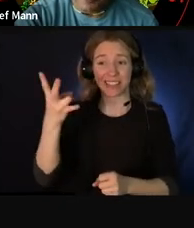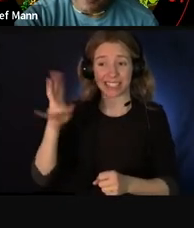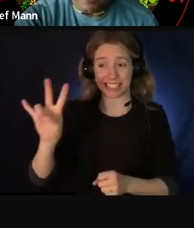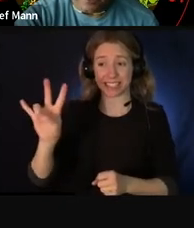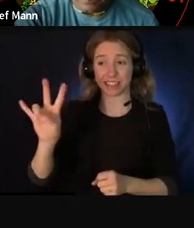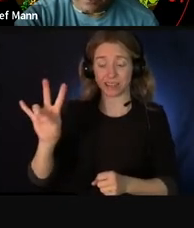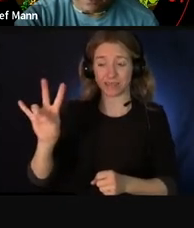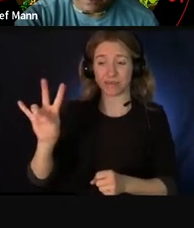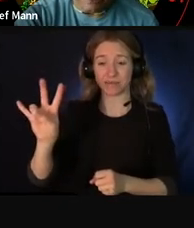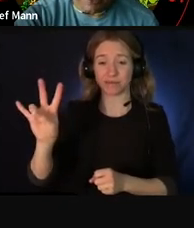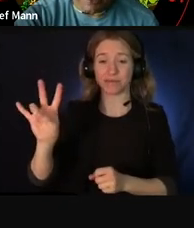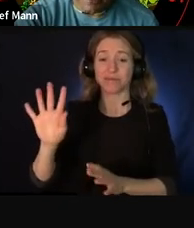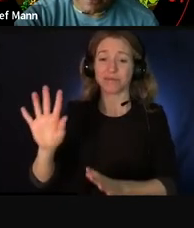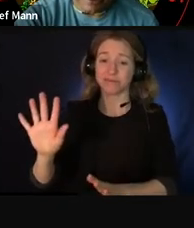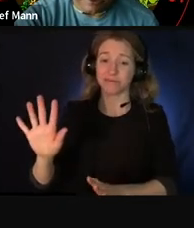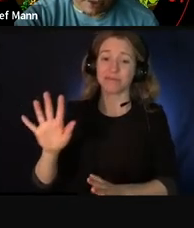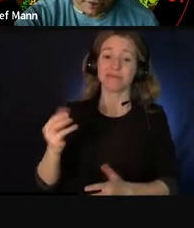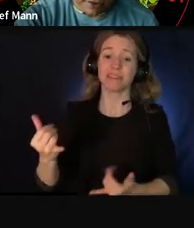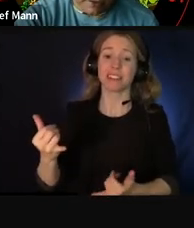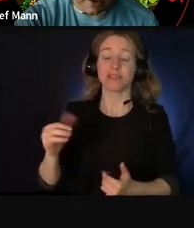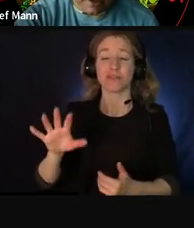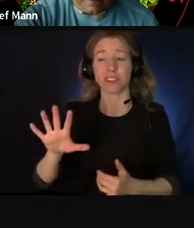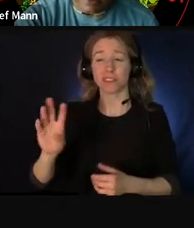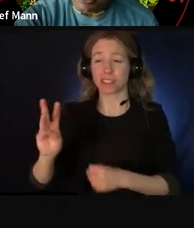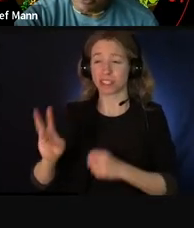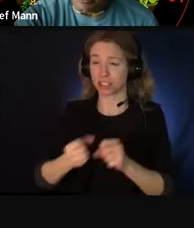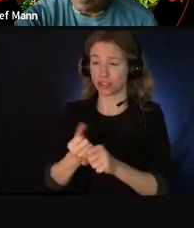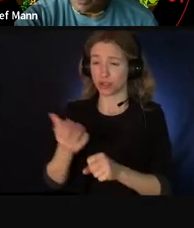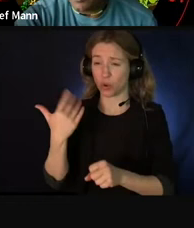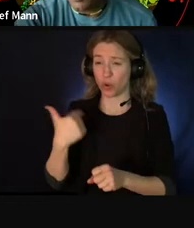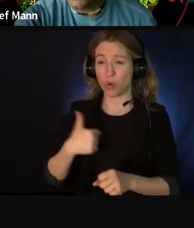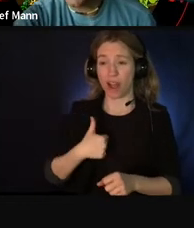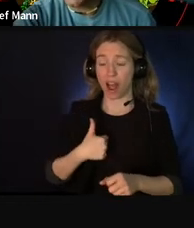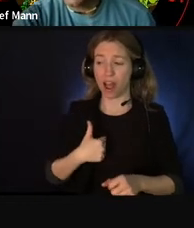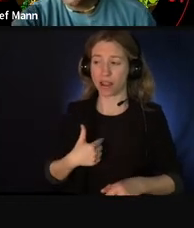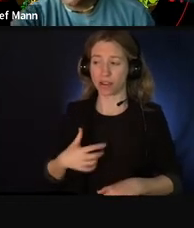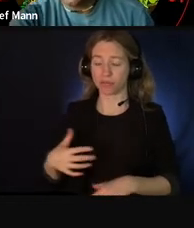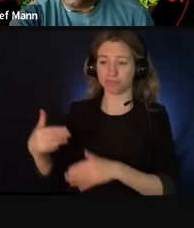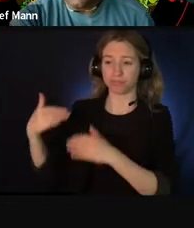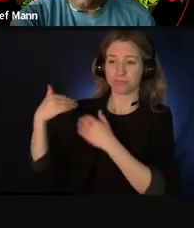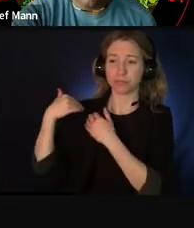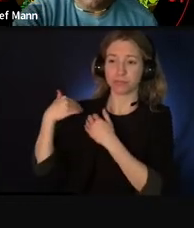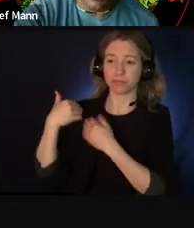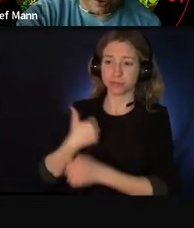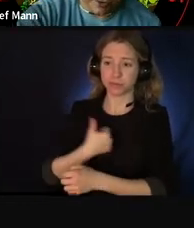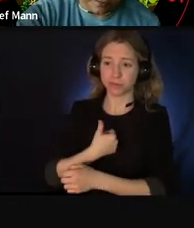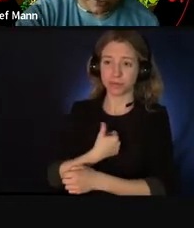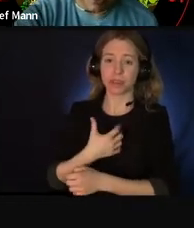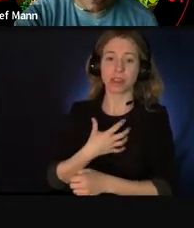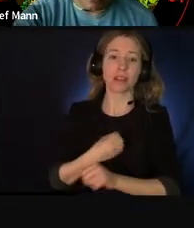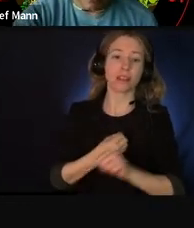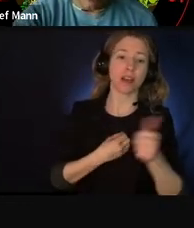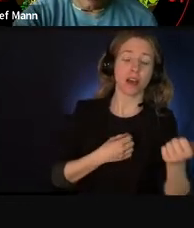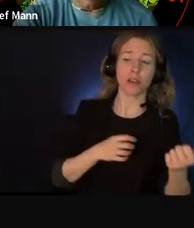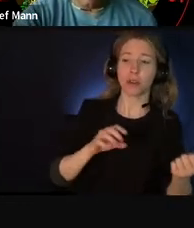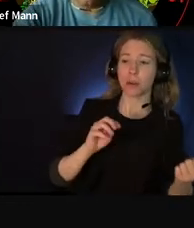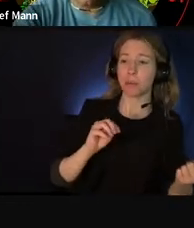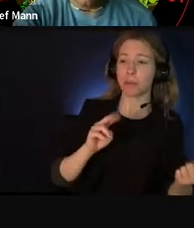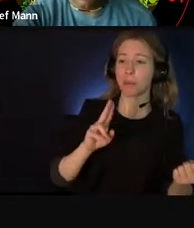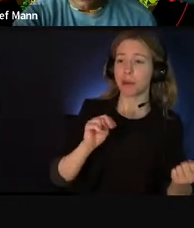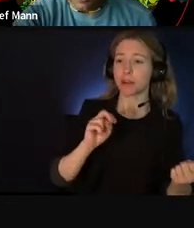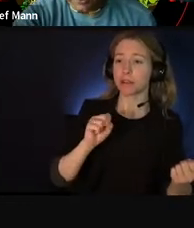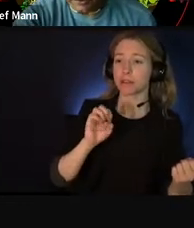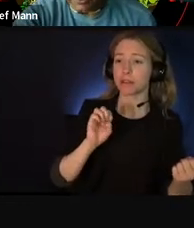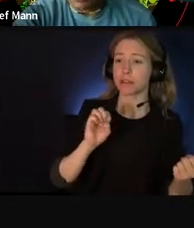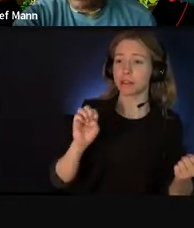myself, as well as other Munsee people, to renew this treaty between